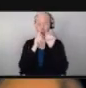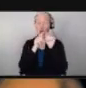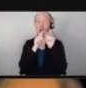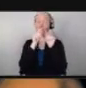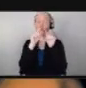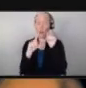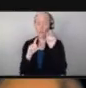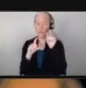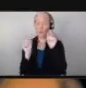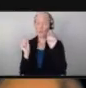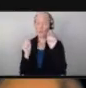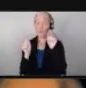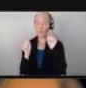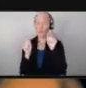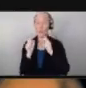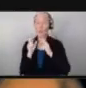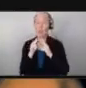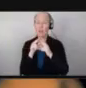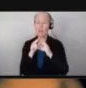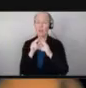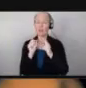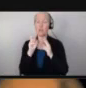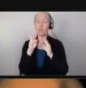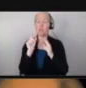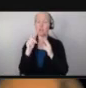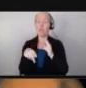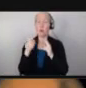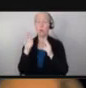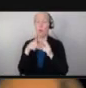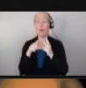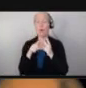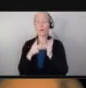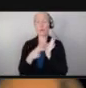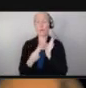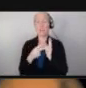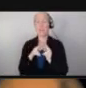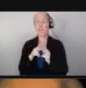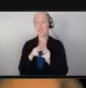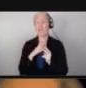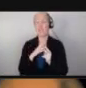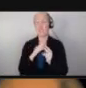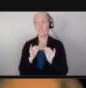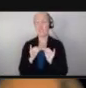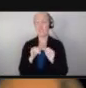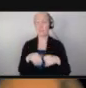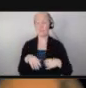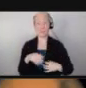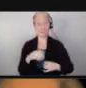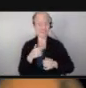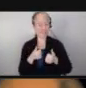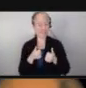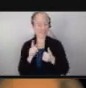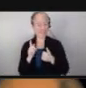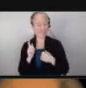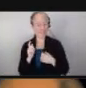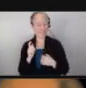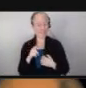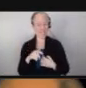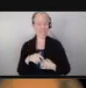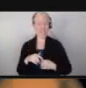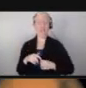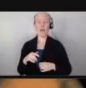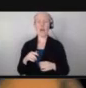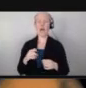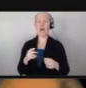be either swap or duplicate. Either will be fine. Okay, how's that? And